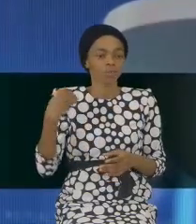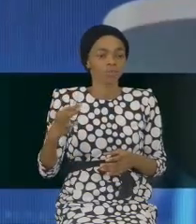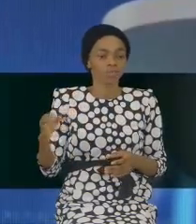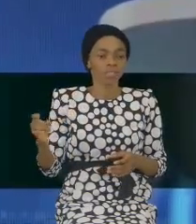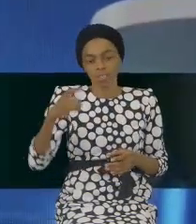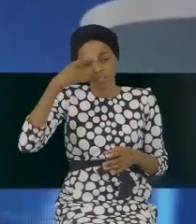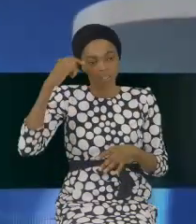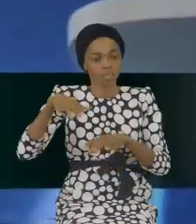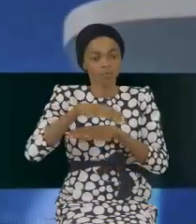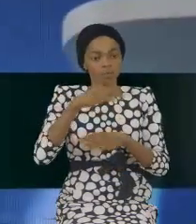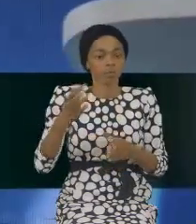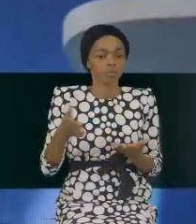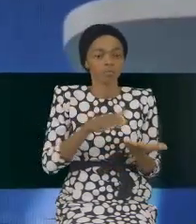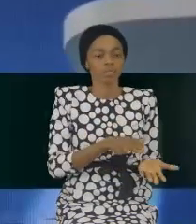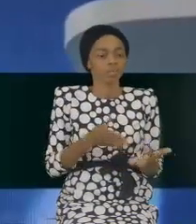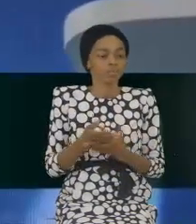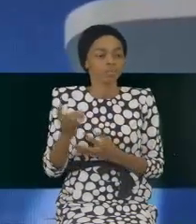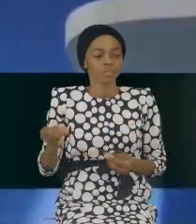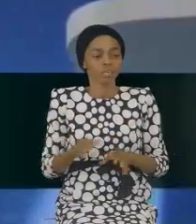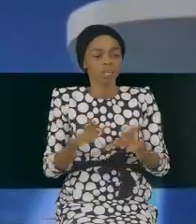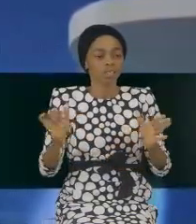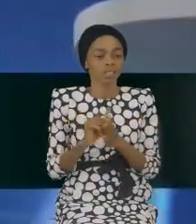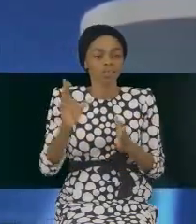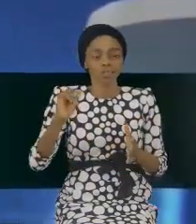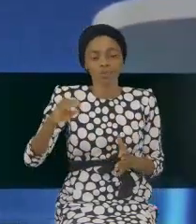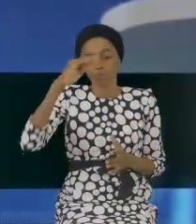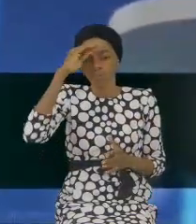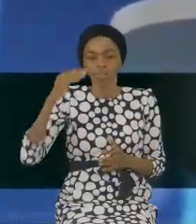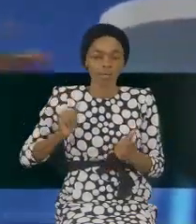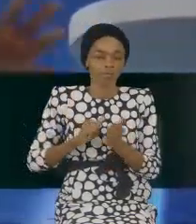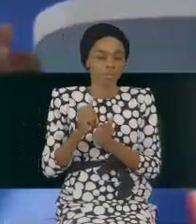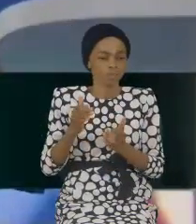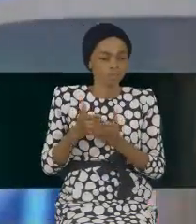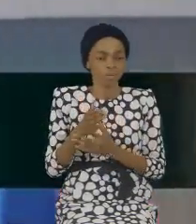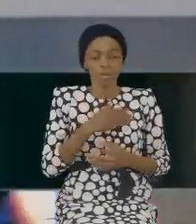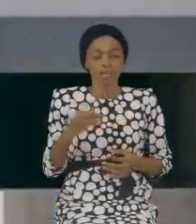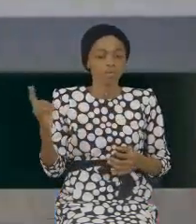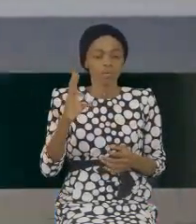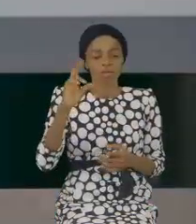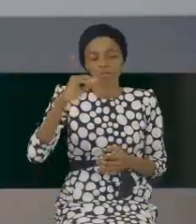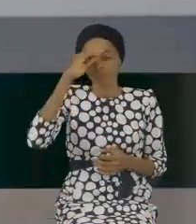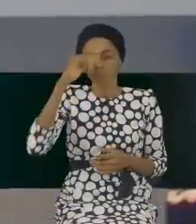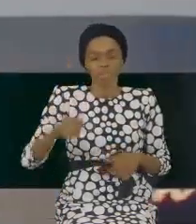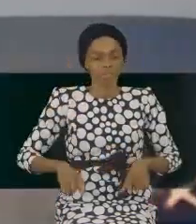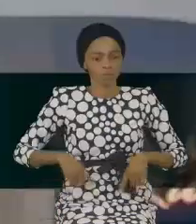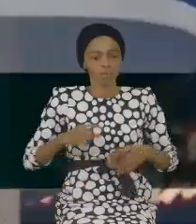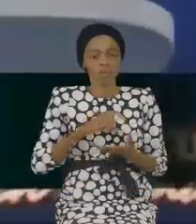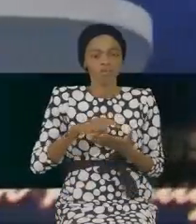land that no man passed through and where no man dwelt. And then